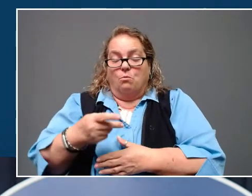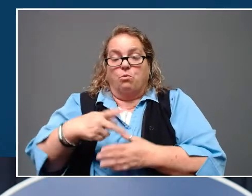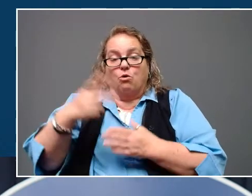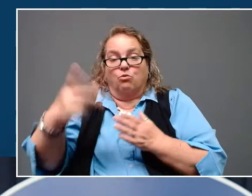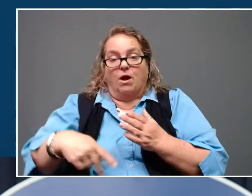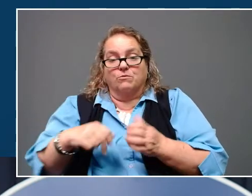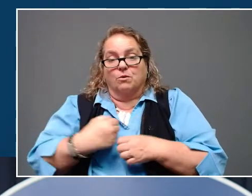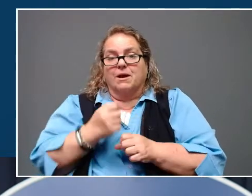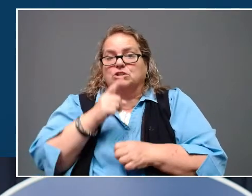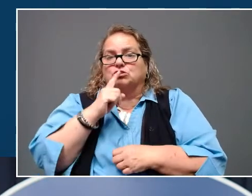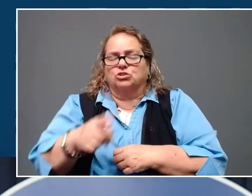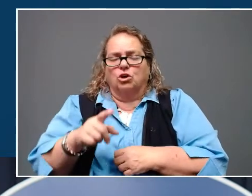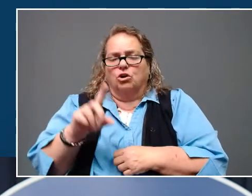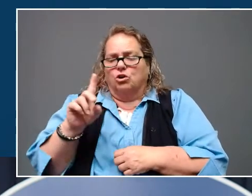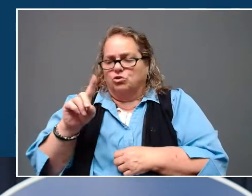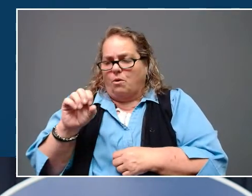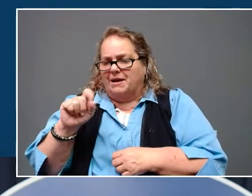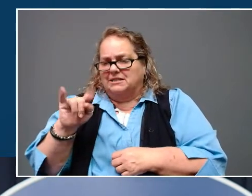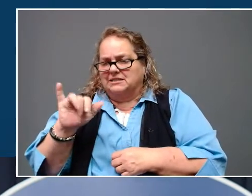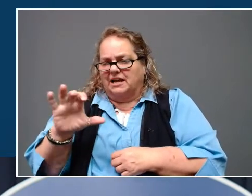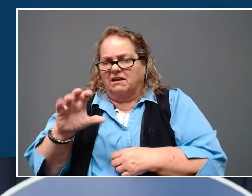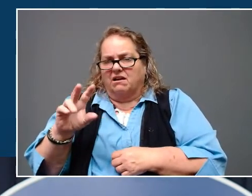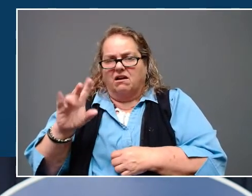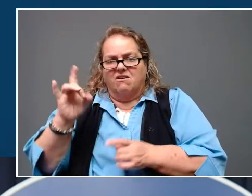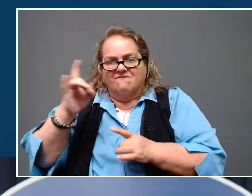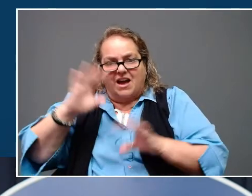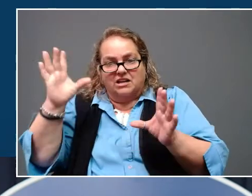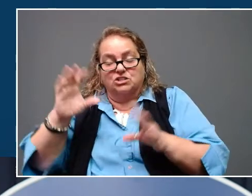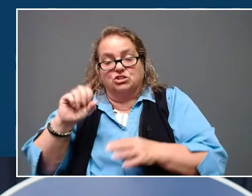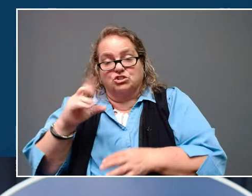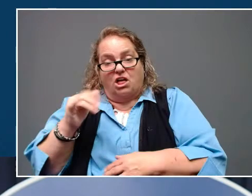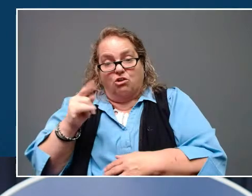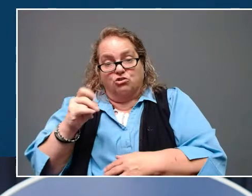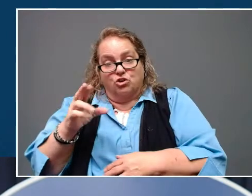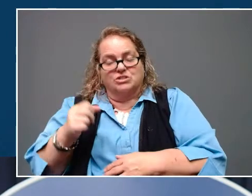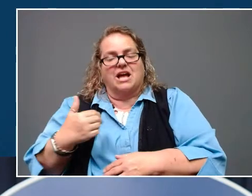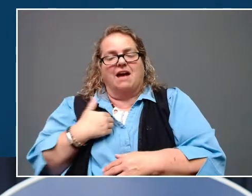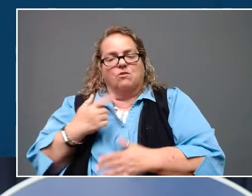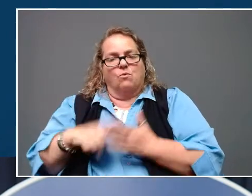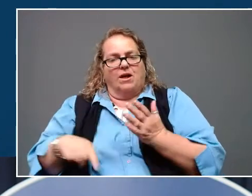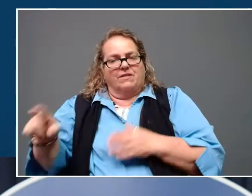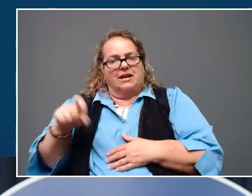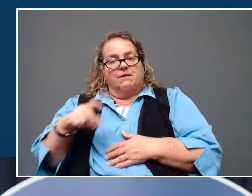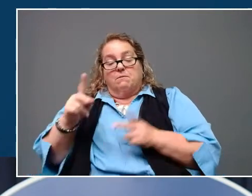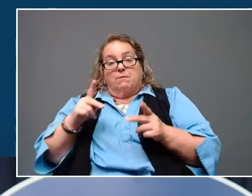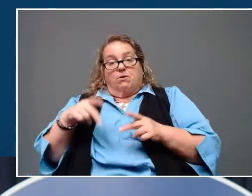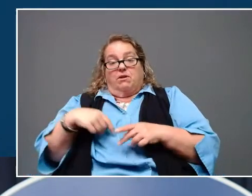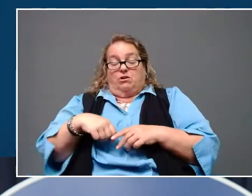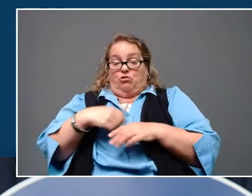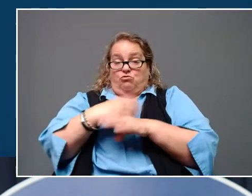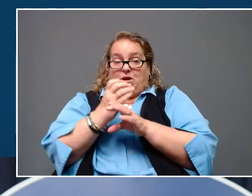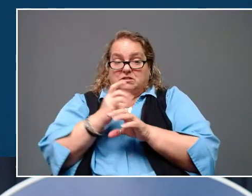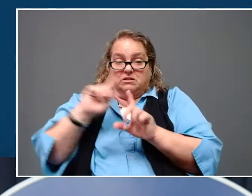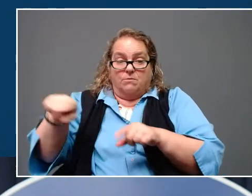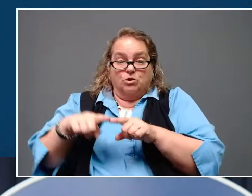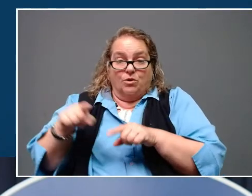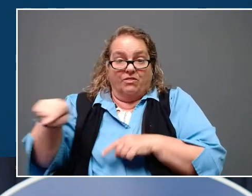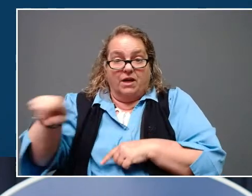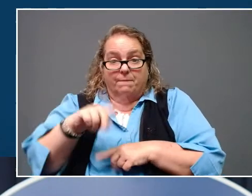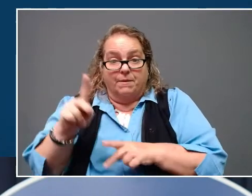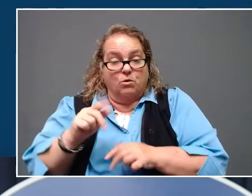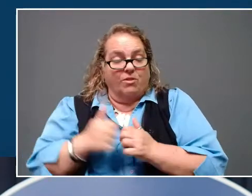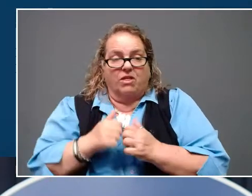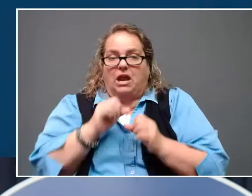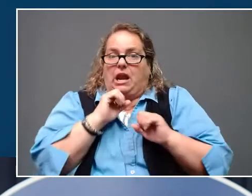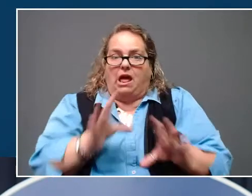shelters have everything they need, because people in crisis come to them with absolutely nothing,